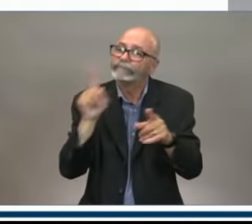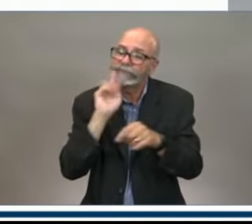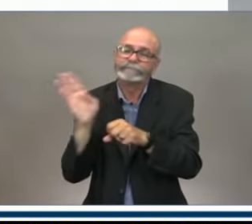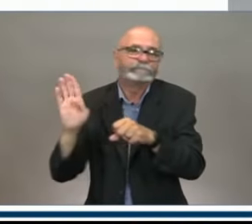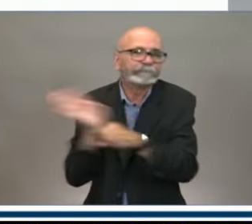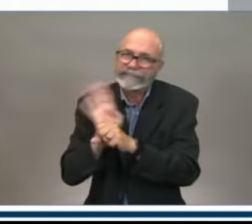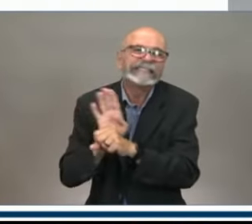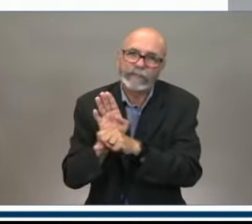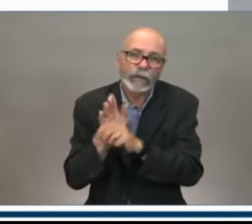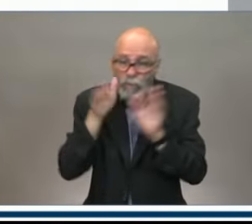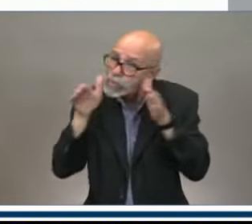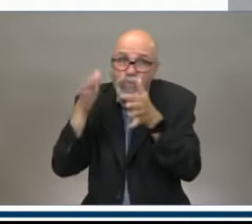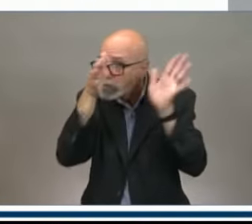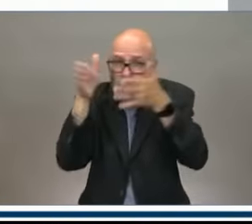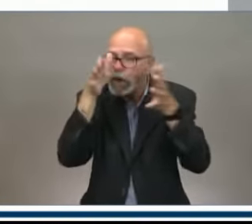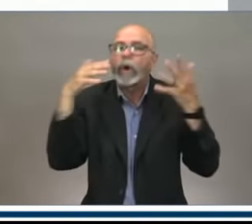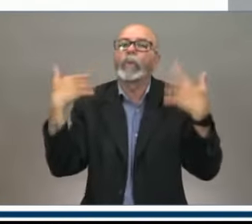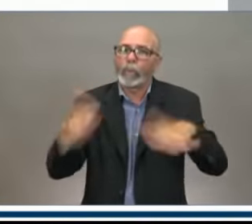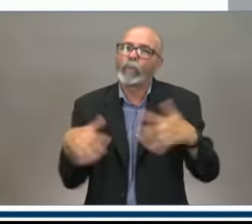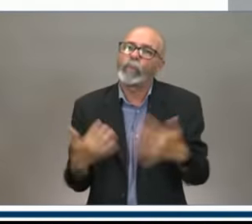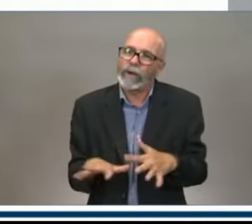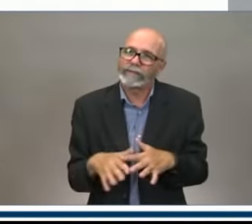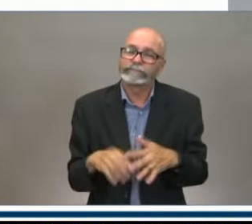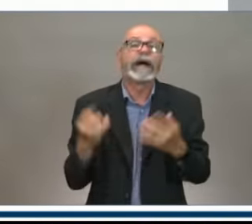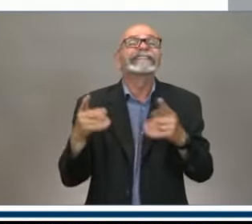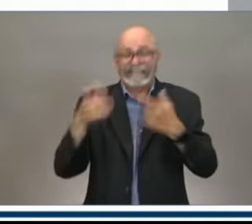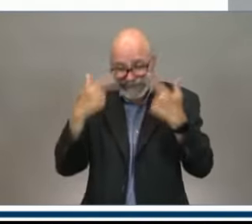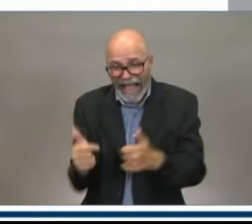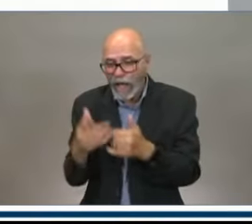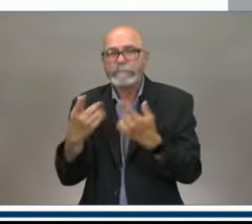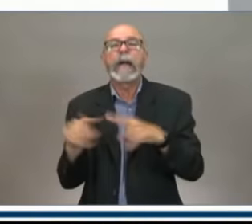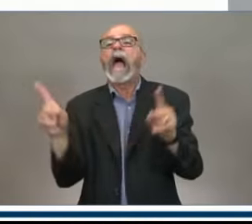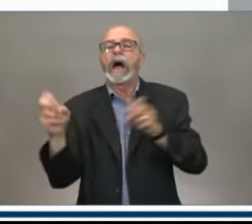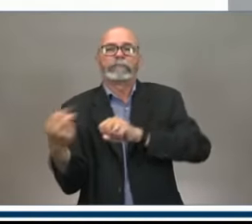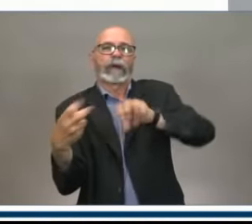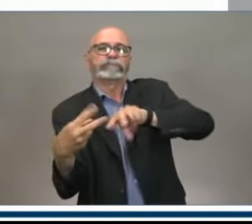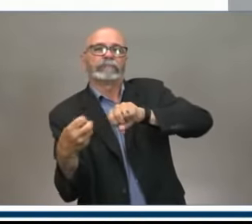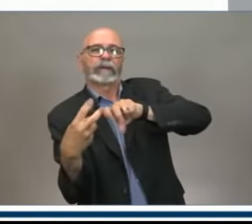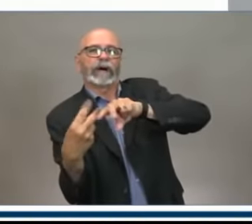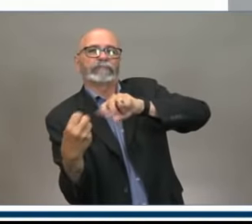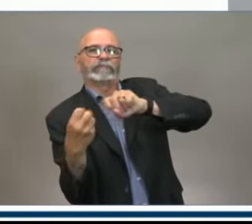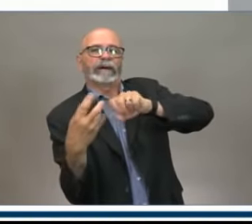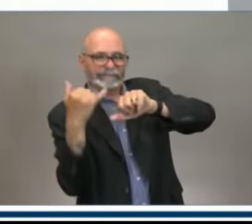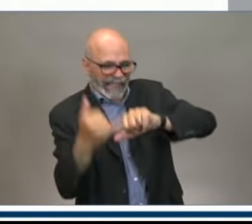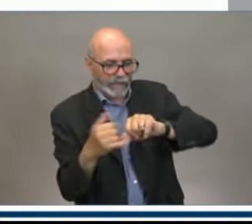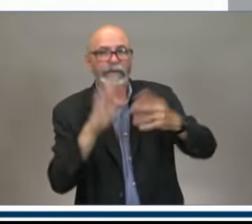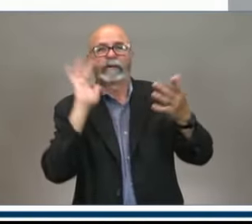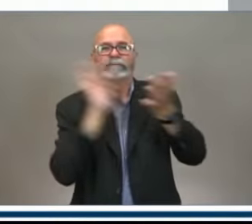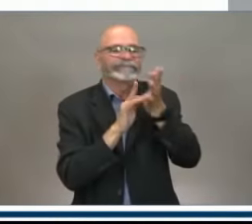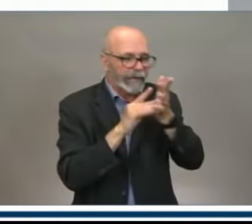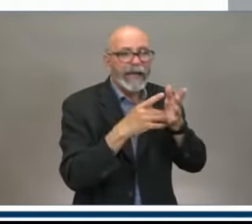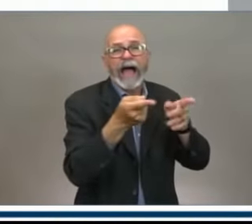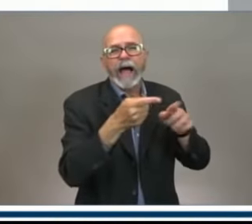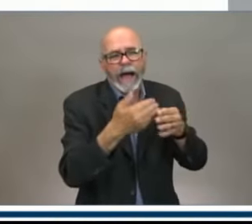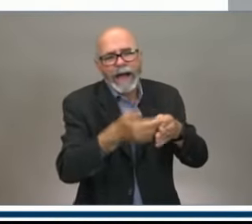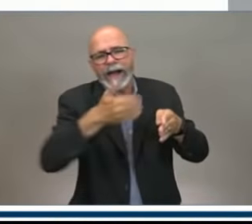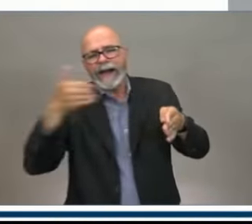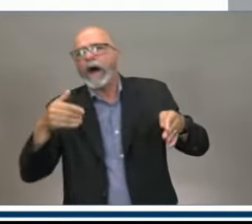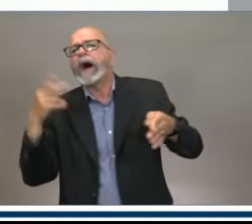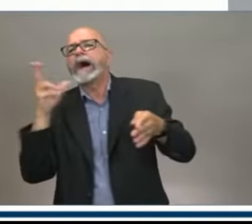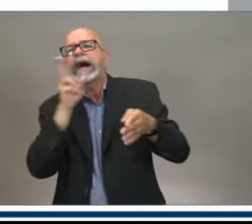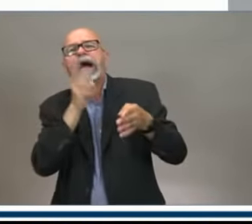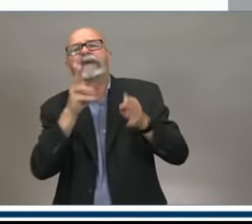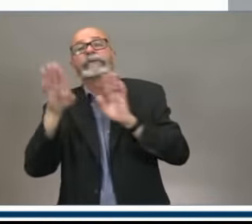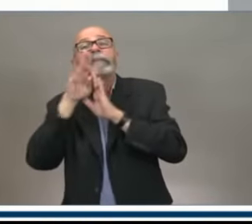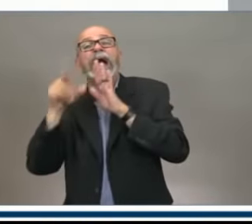had and the other things they've been doing to be able to then do all the background information to look at the link data to